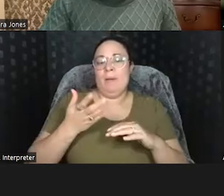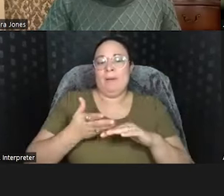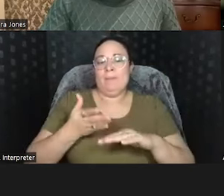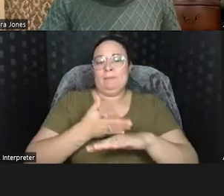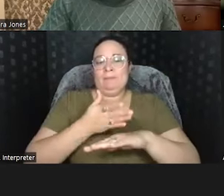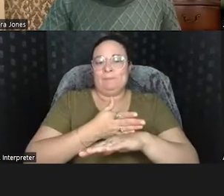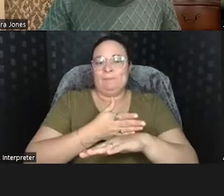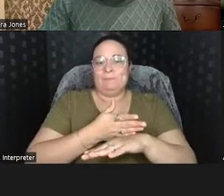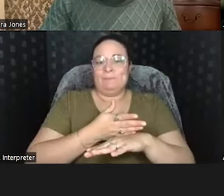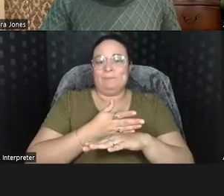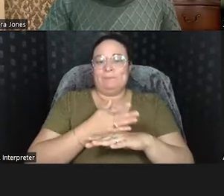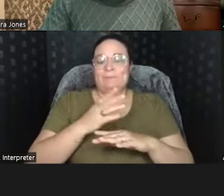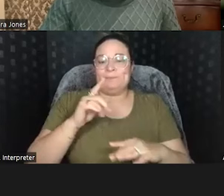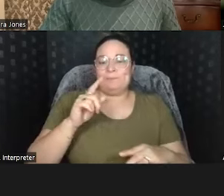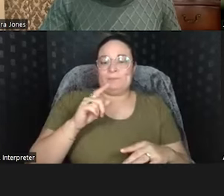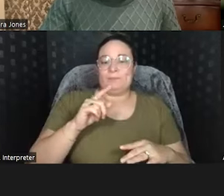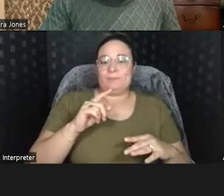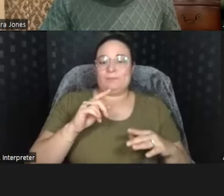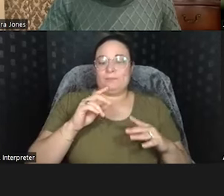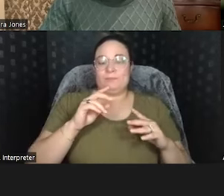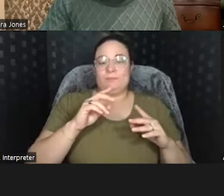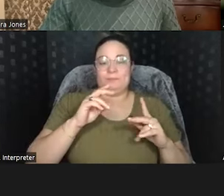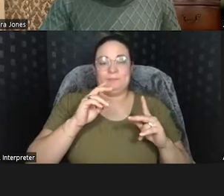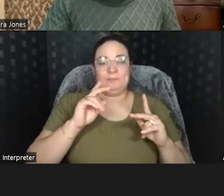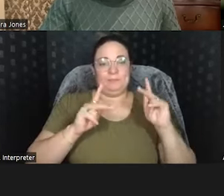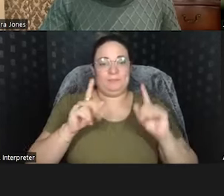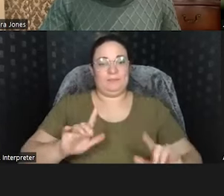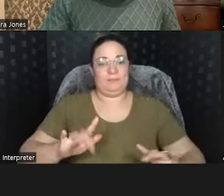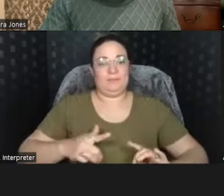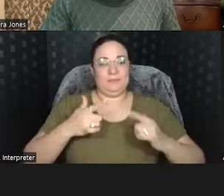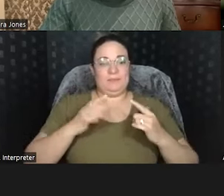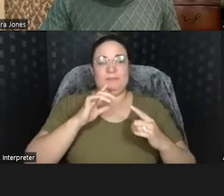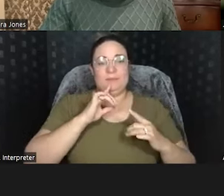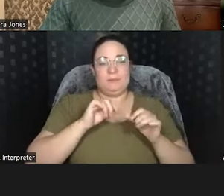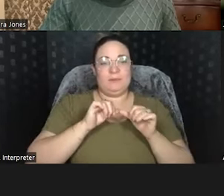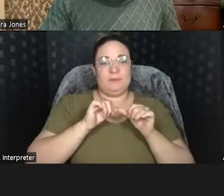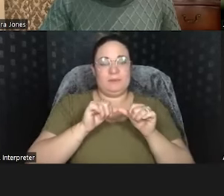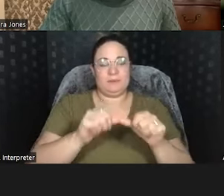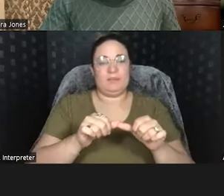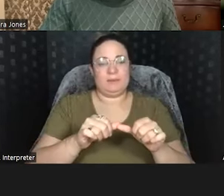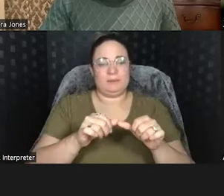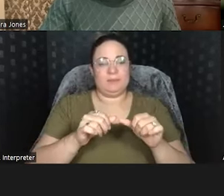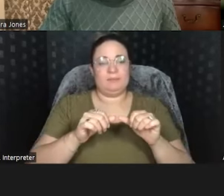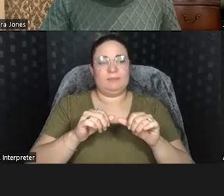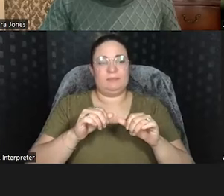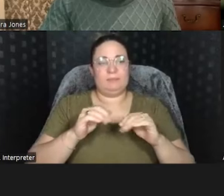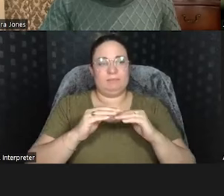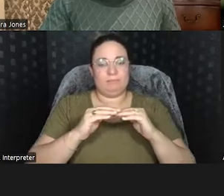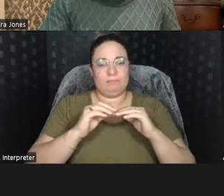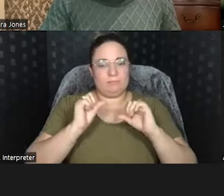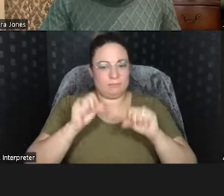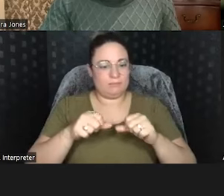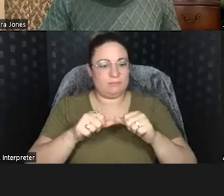improve TGNC folks' life in a way that is sustainable. So universal basic income is one of those ways